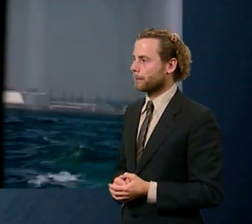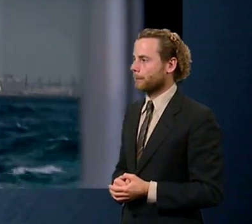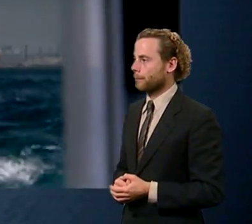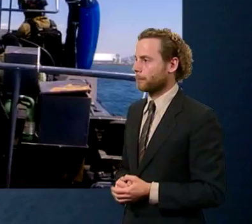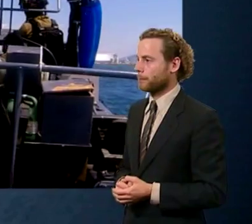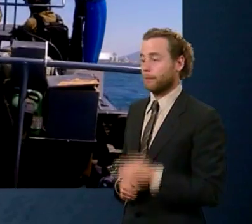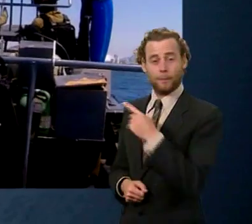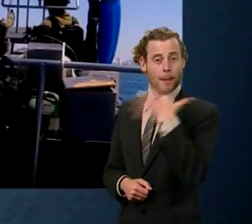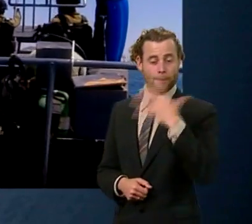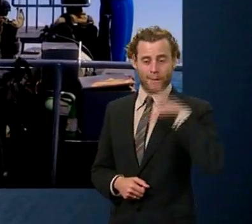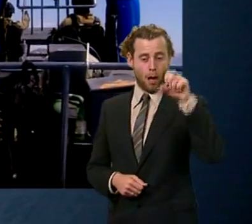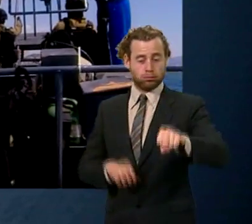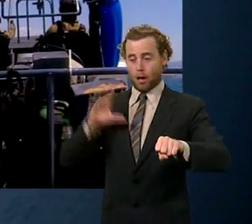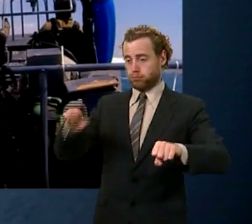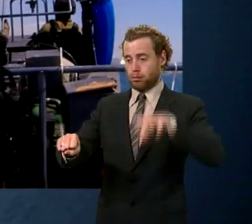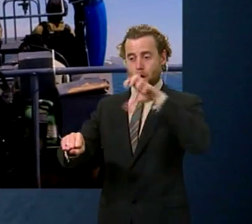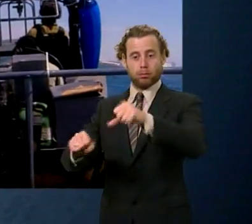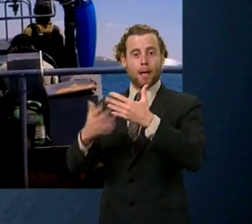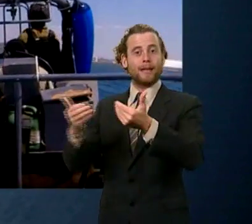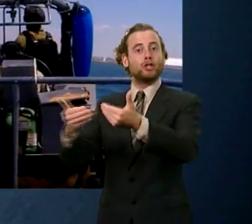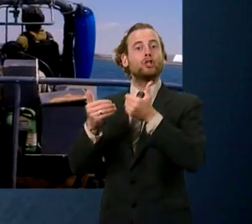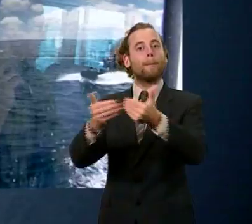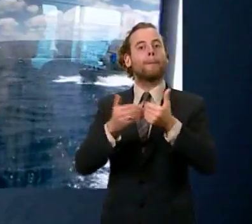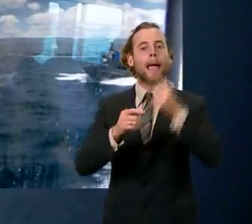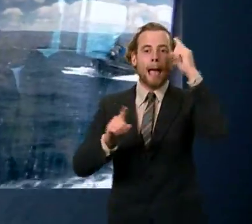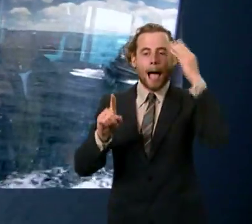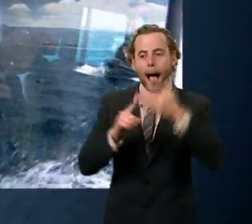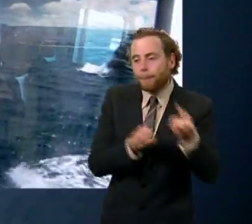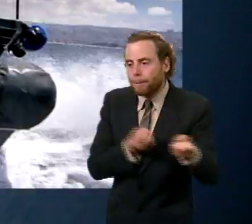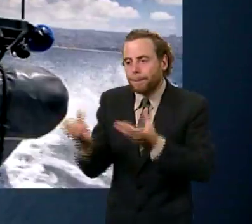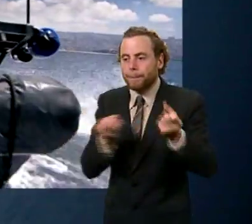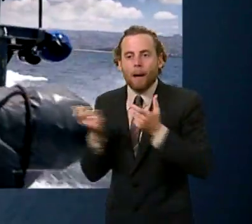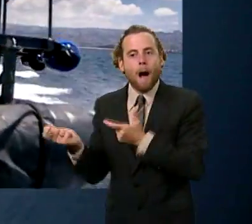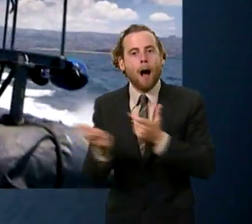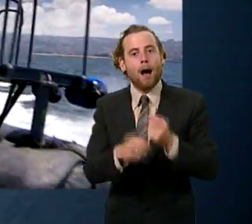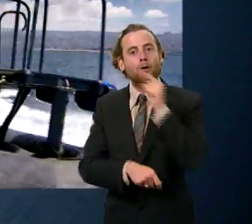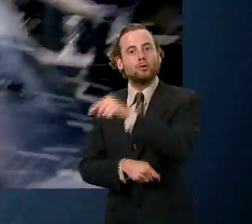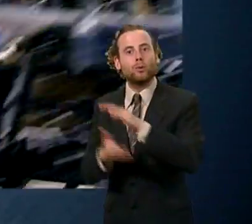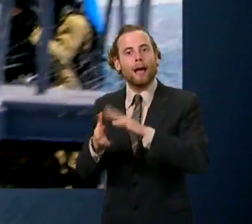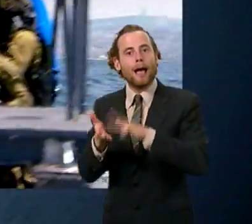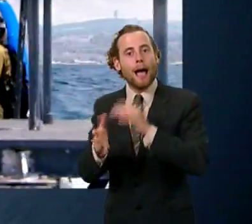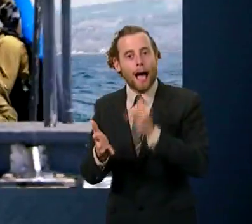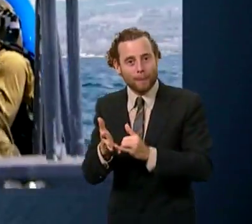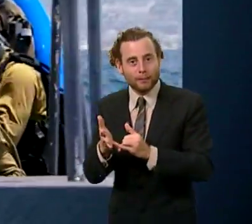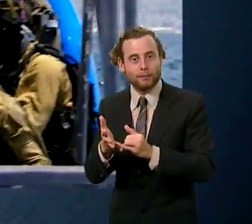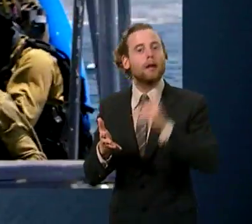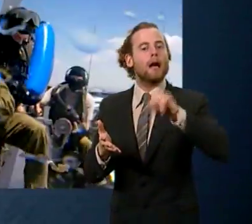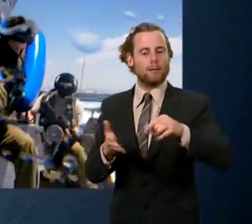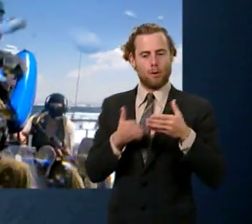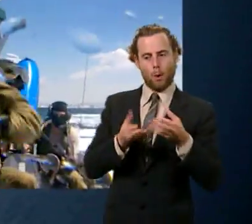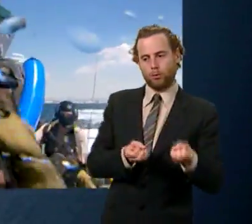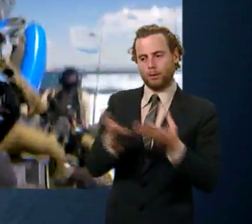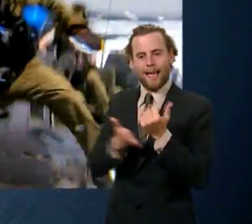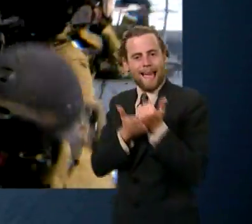They'd seized several ships, smuggling arms to Hamas and boats carrying aid to Gaza. There'd been little resistance